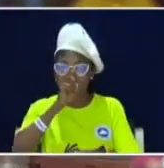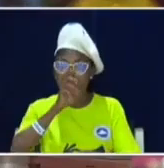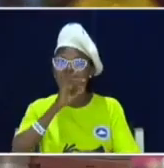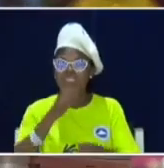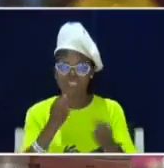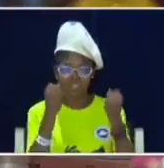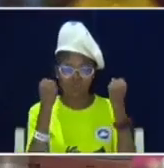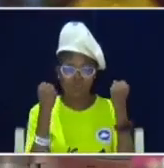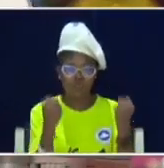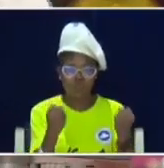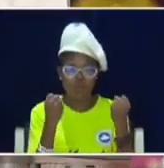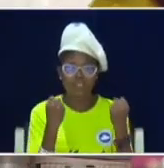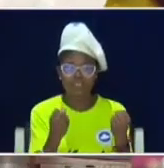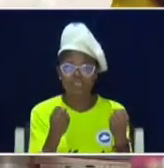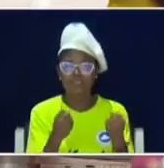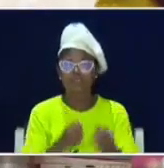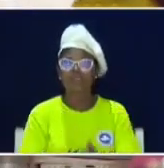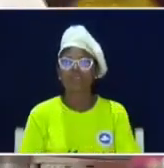Praise the Lord.